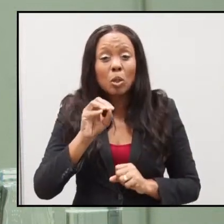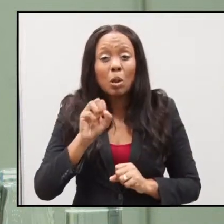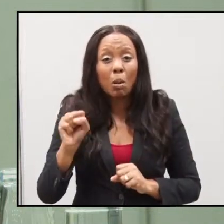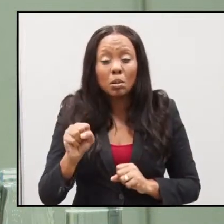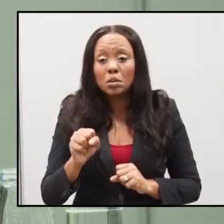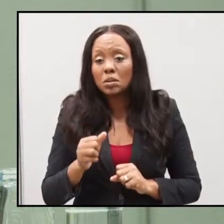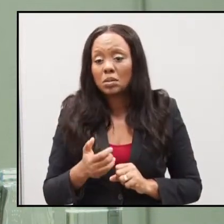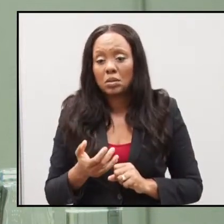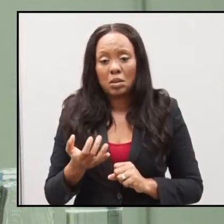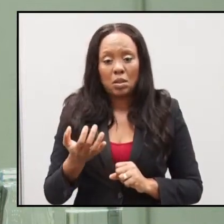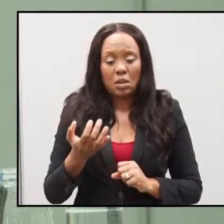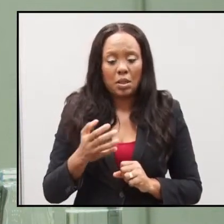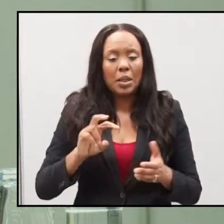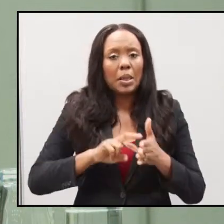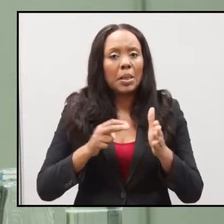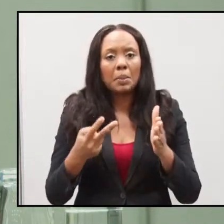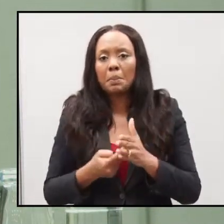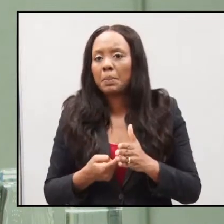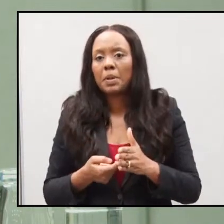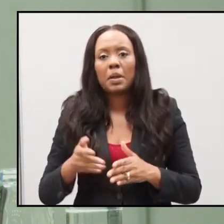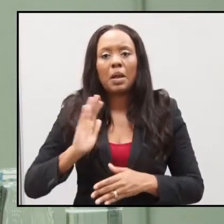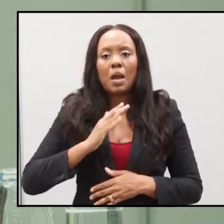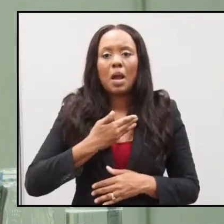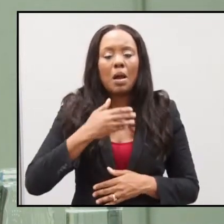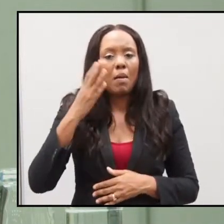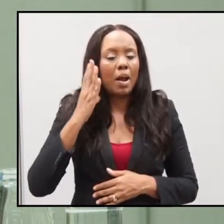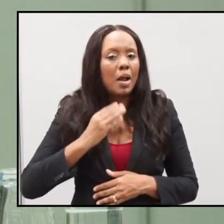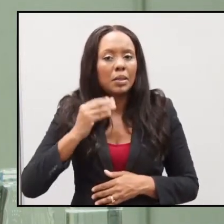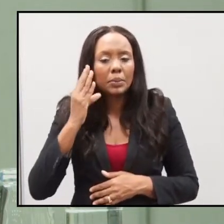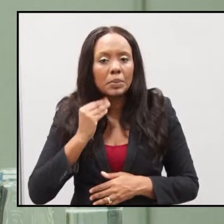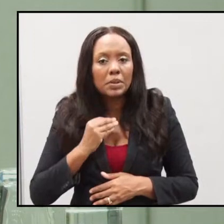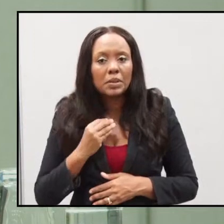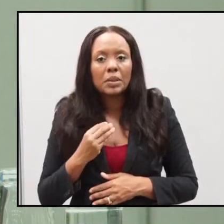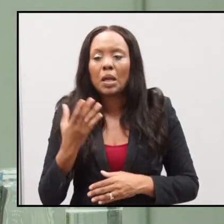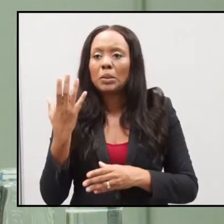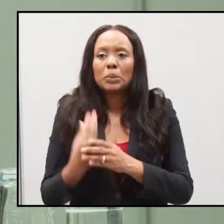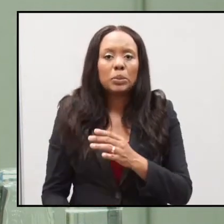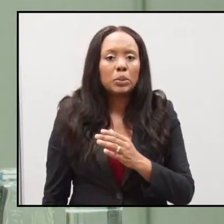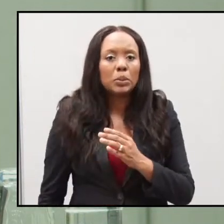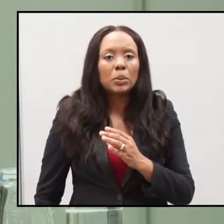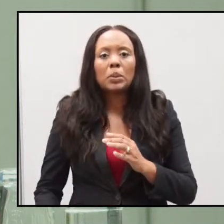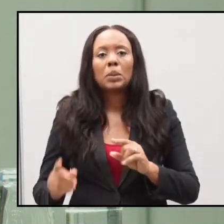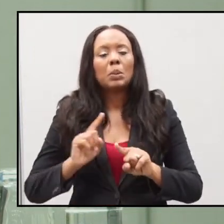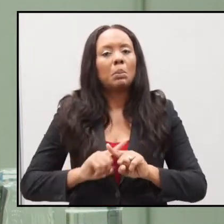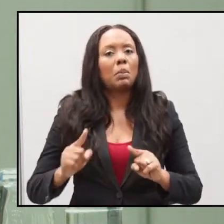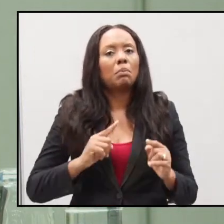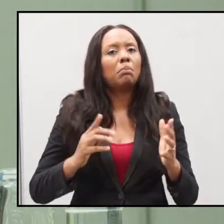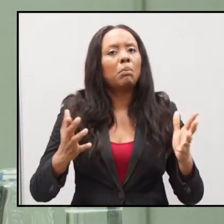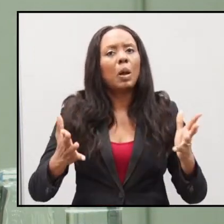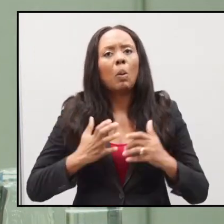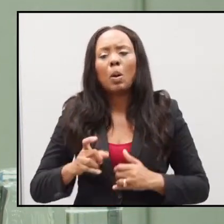relevance of Barbados' experience to world history, the effects would also be felt globally.